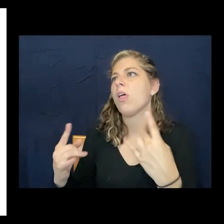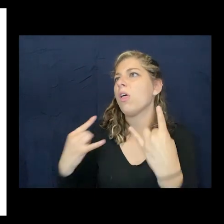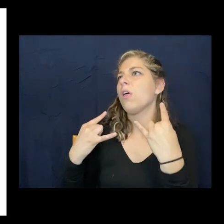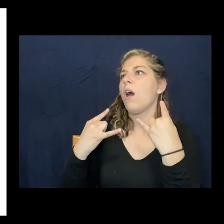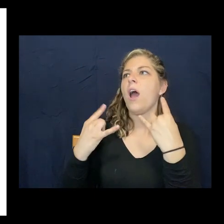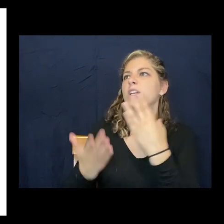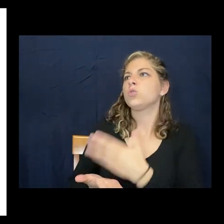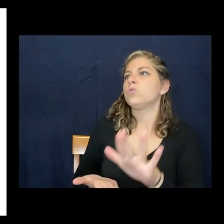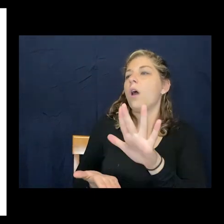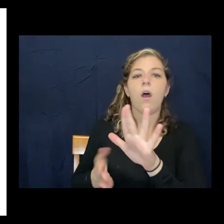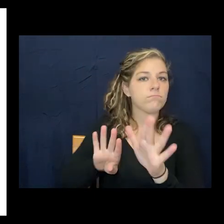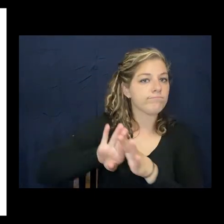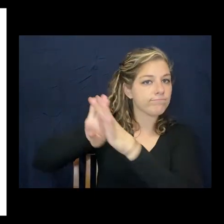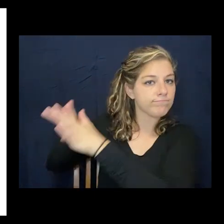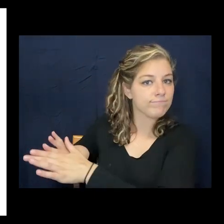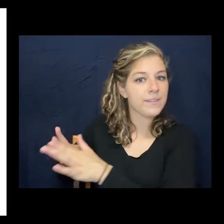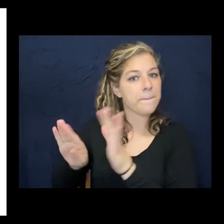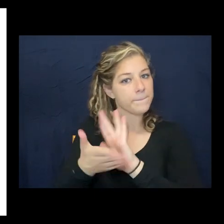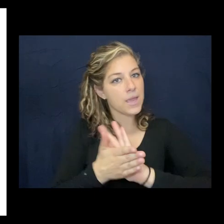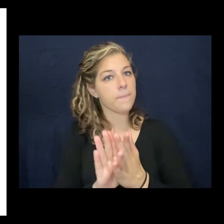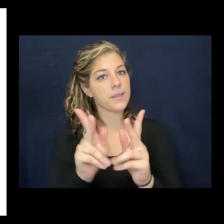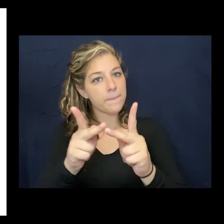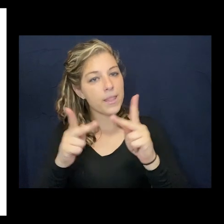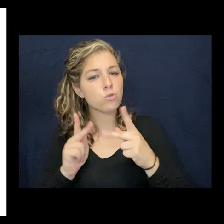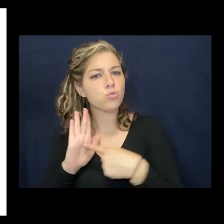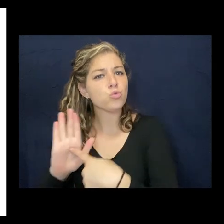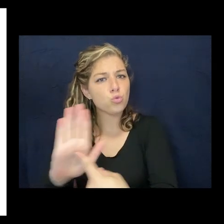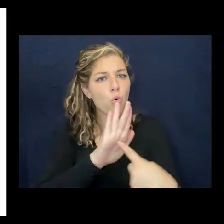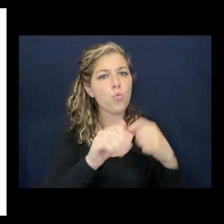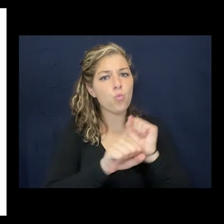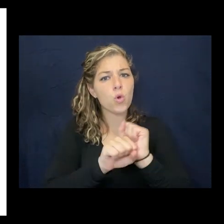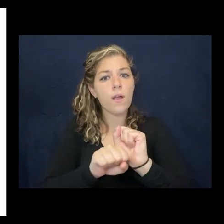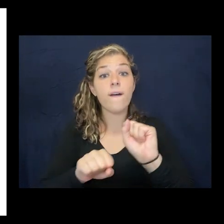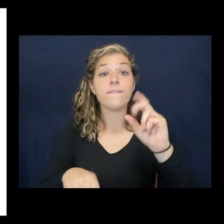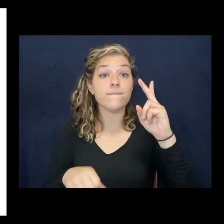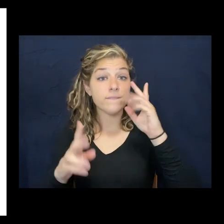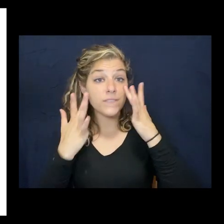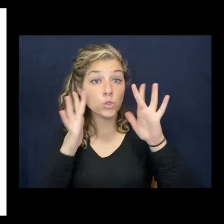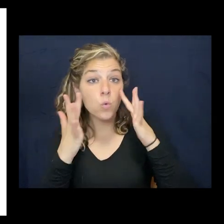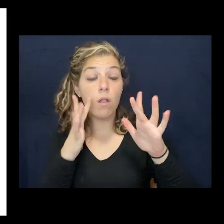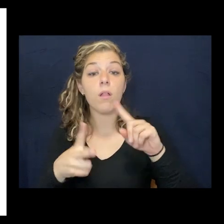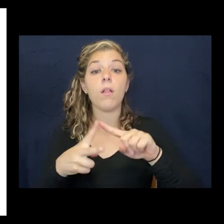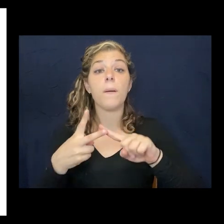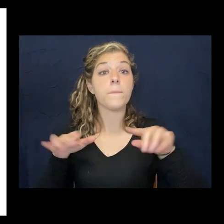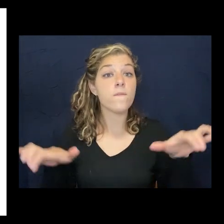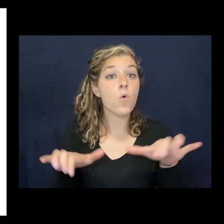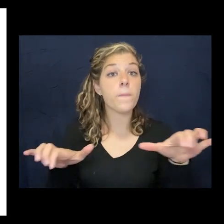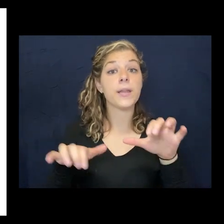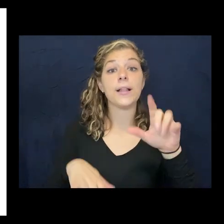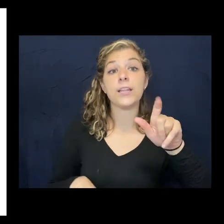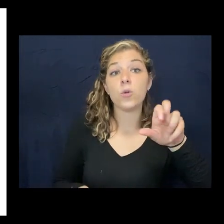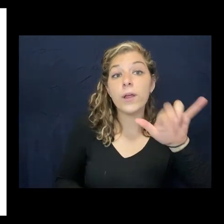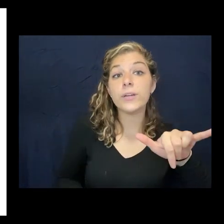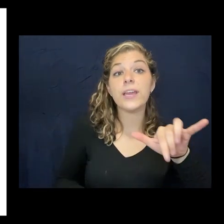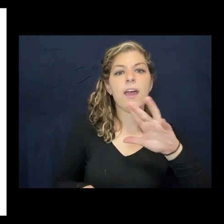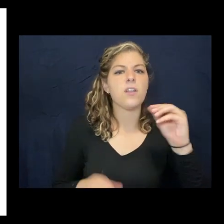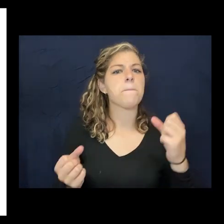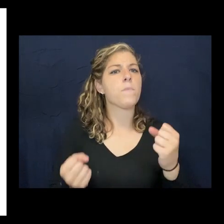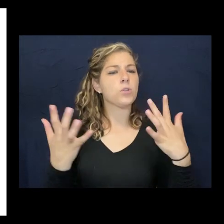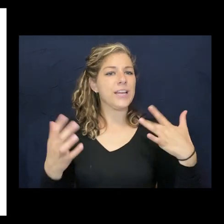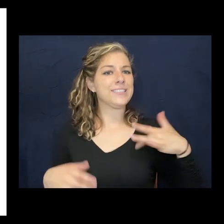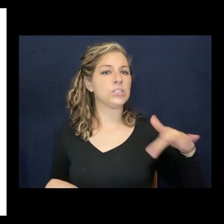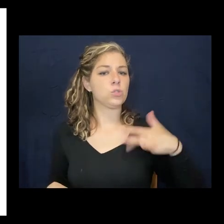and exclusion and serves as a central hub for showcasing the work of visual, performing, literary,